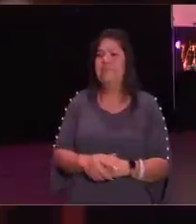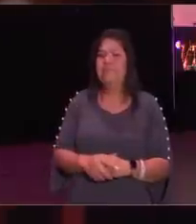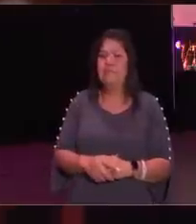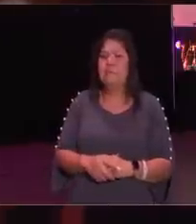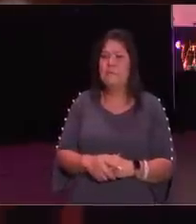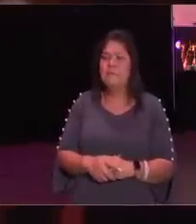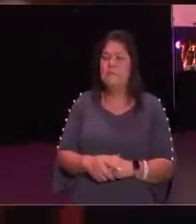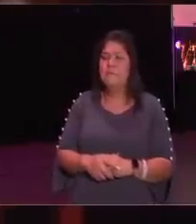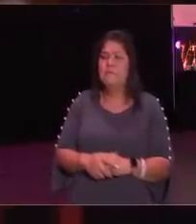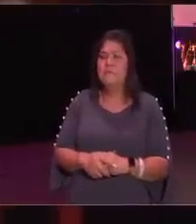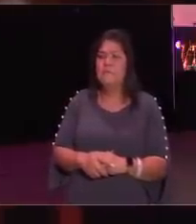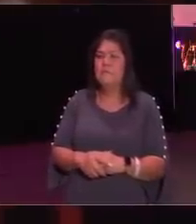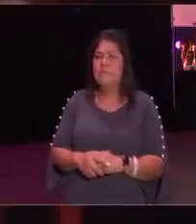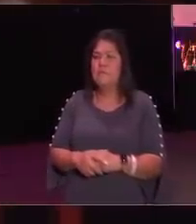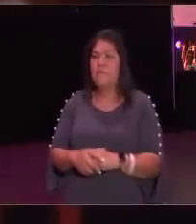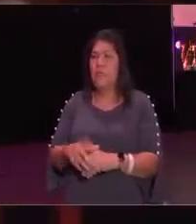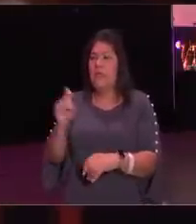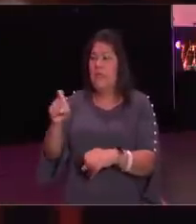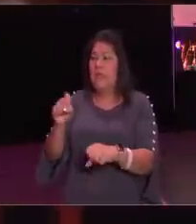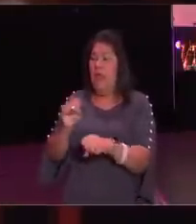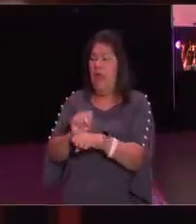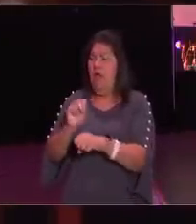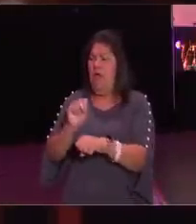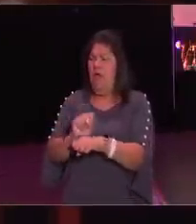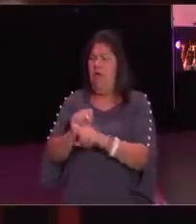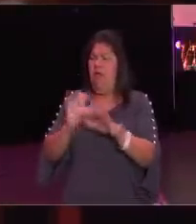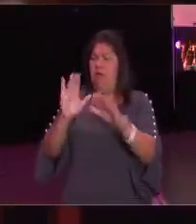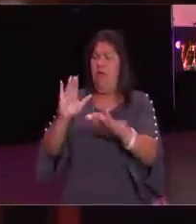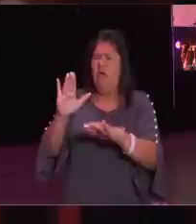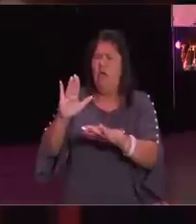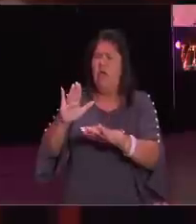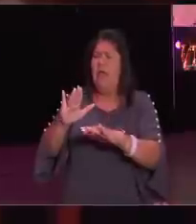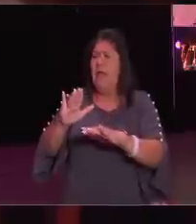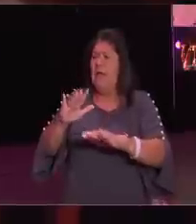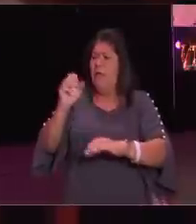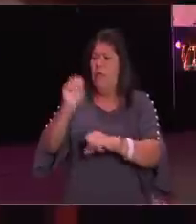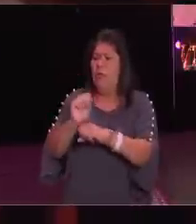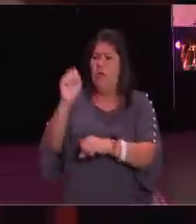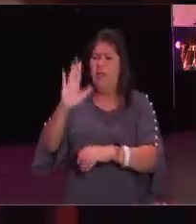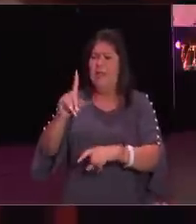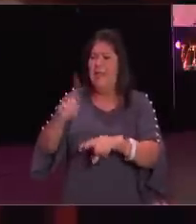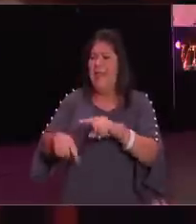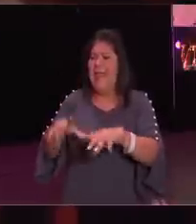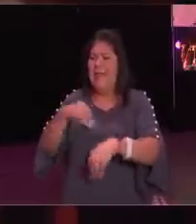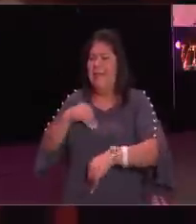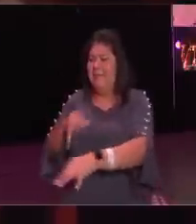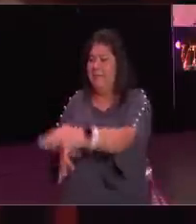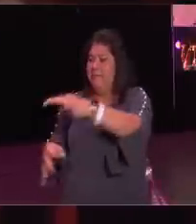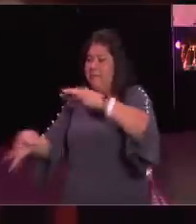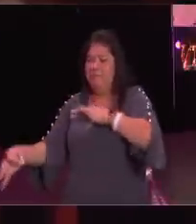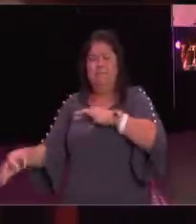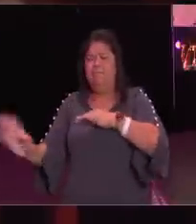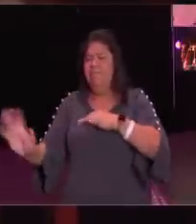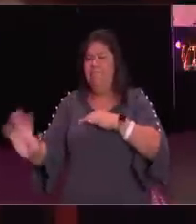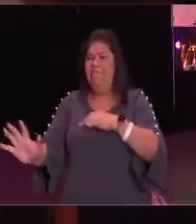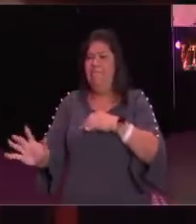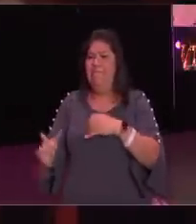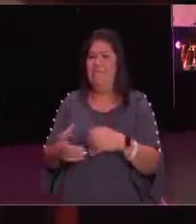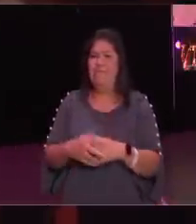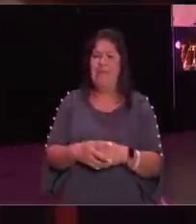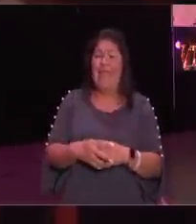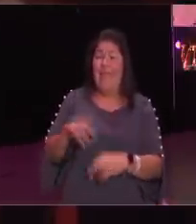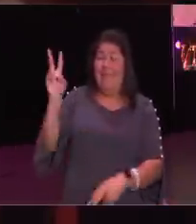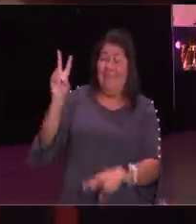see, when you need a miraculous touch of God in your life, you cannot settle for substitutes. I don't need something